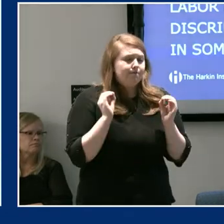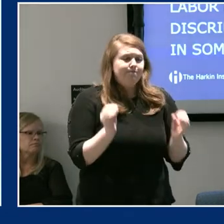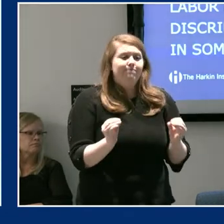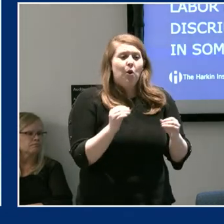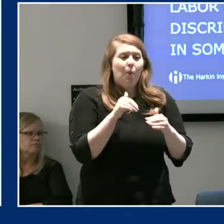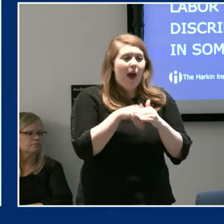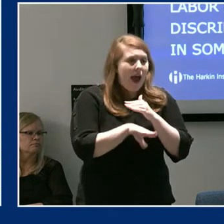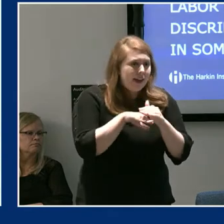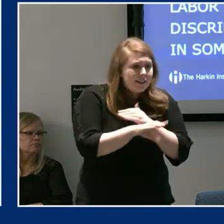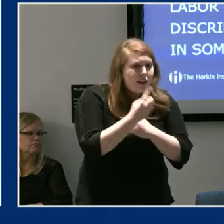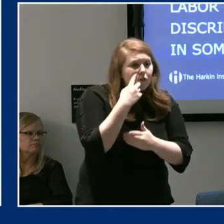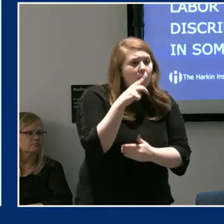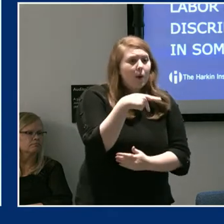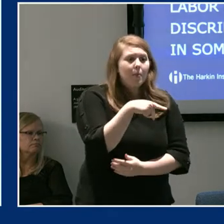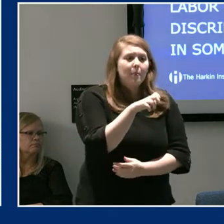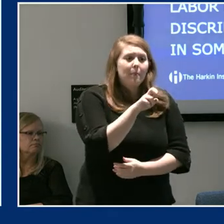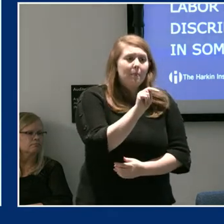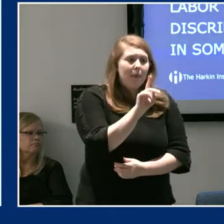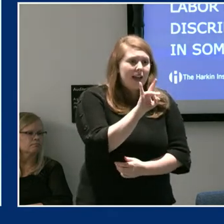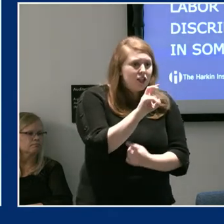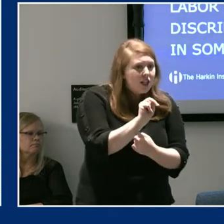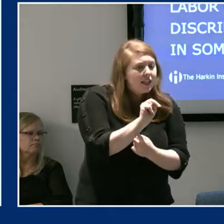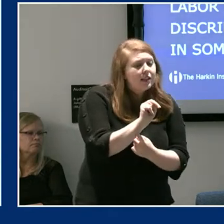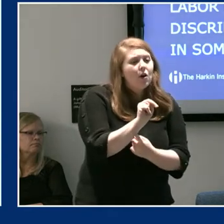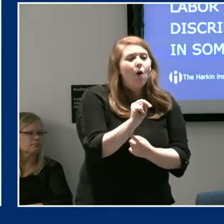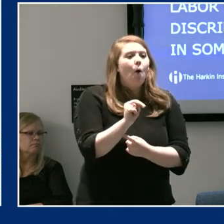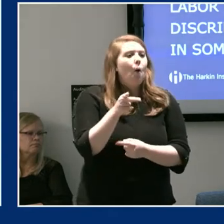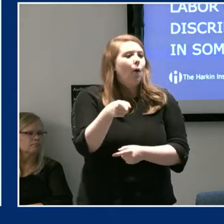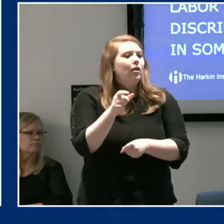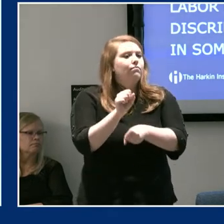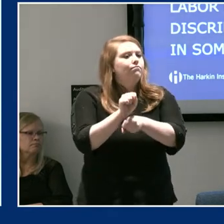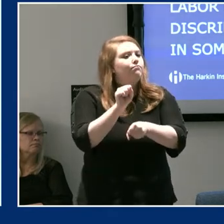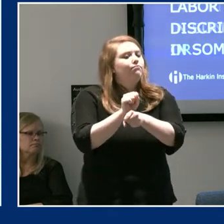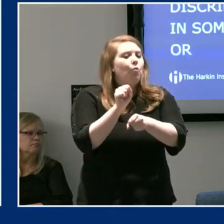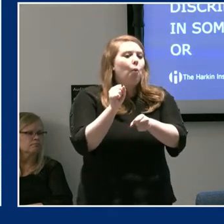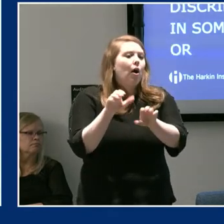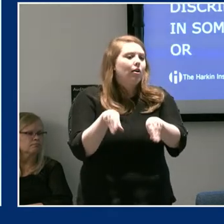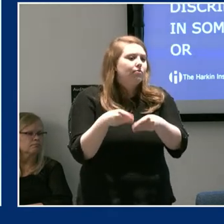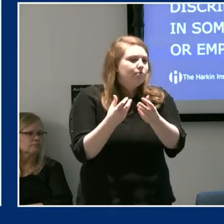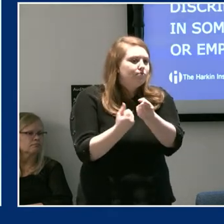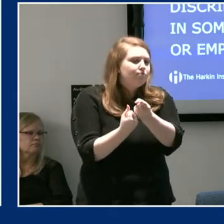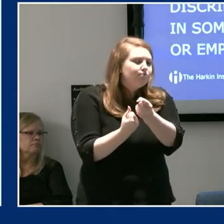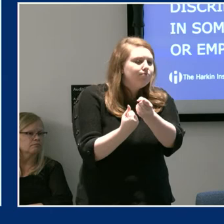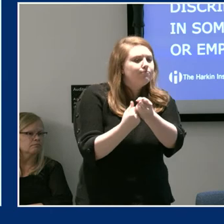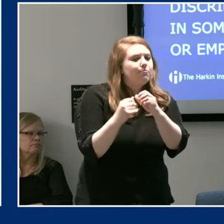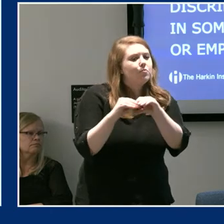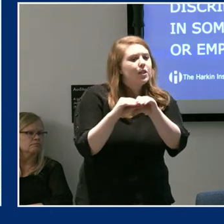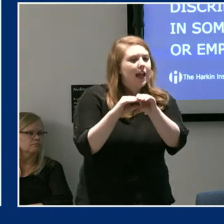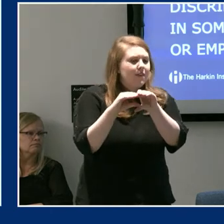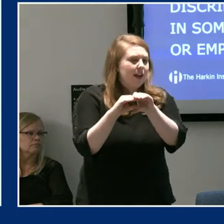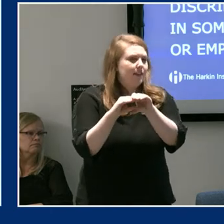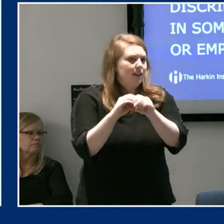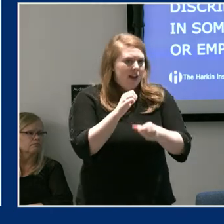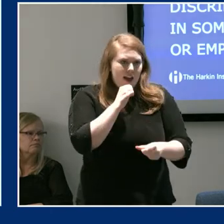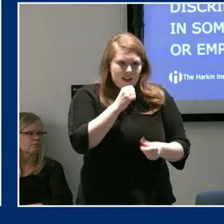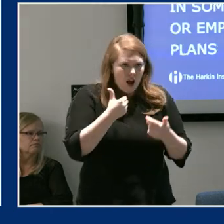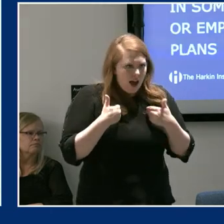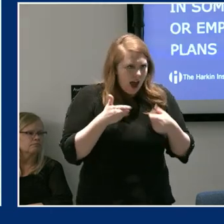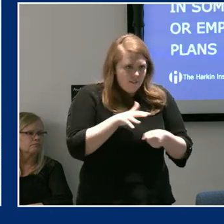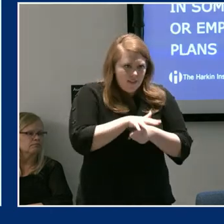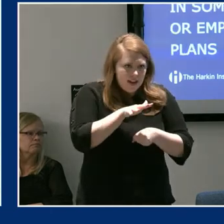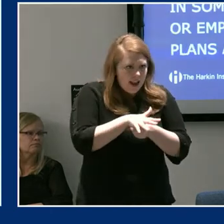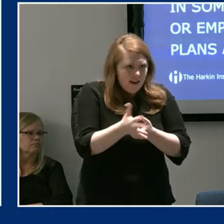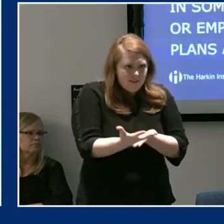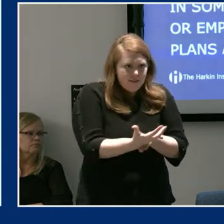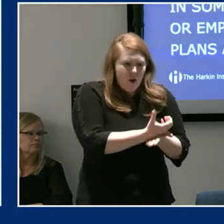pensions or employer-sponsored retirement savings plans, and not having sufficient earnings to set